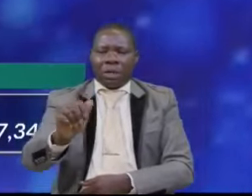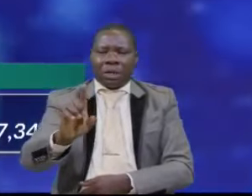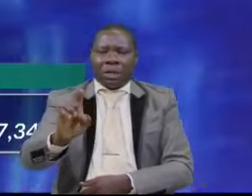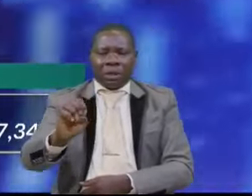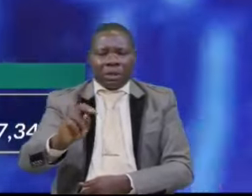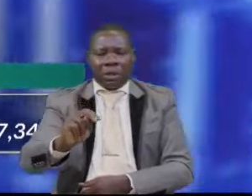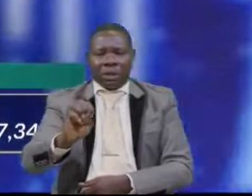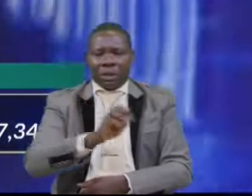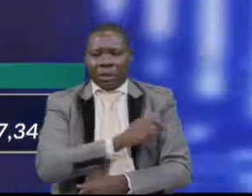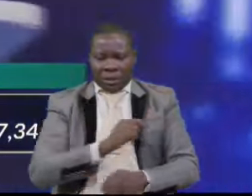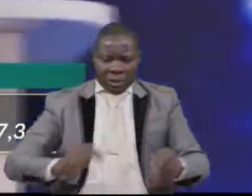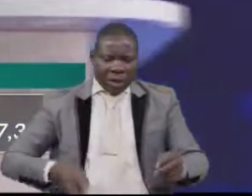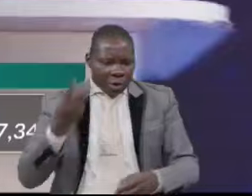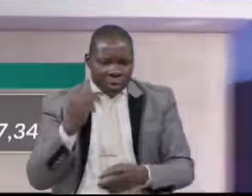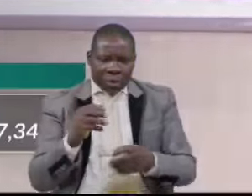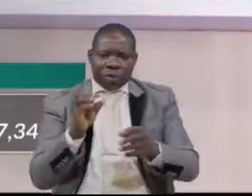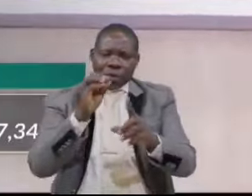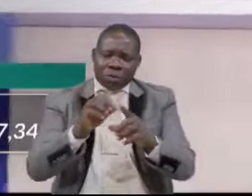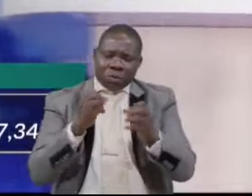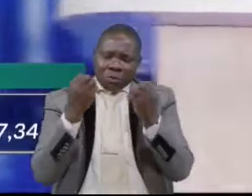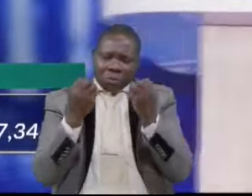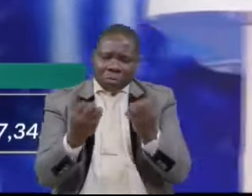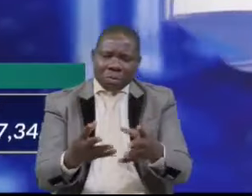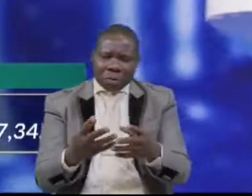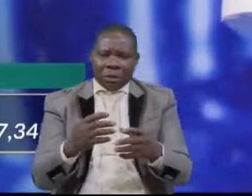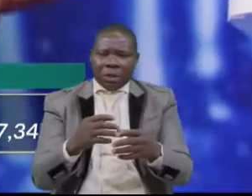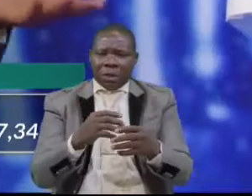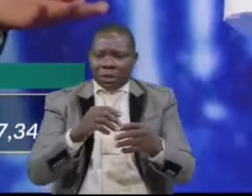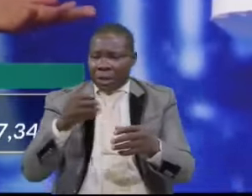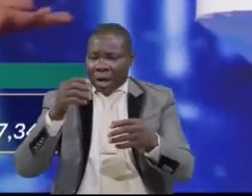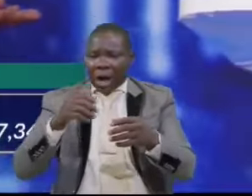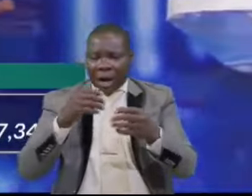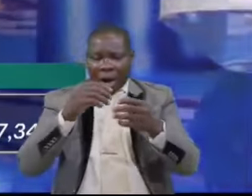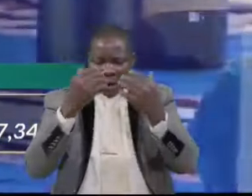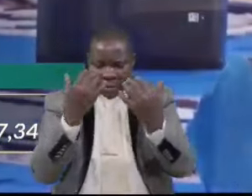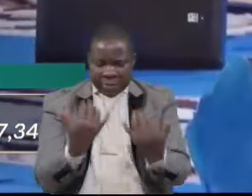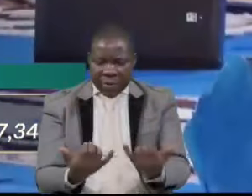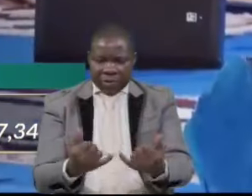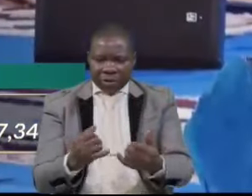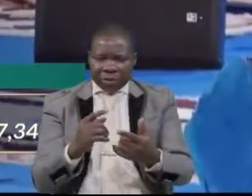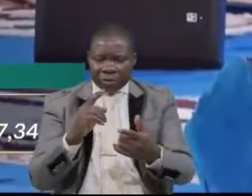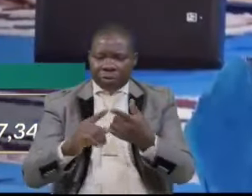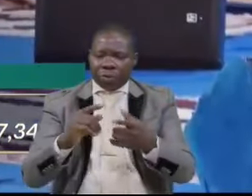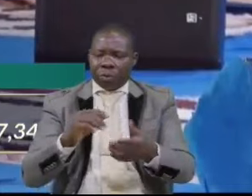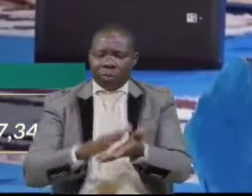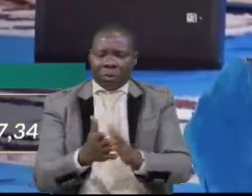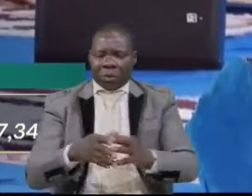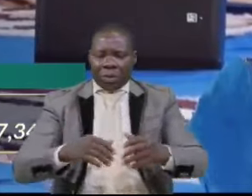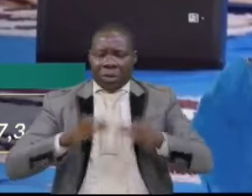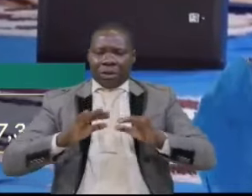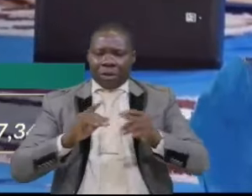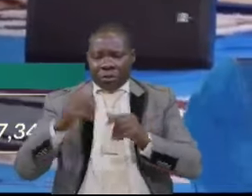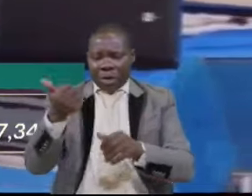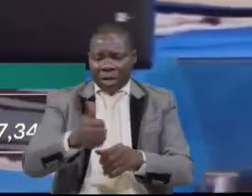They learned his subject, he changed their names, and he gave them the kind of accommodation the Chaldeans